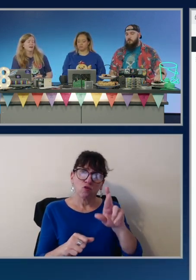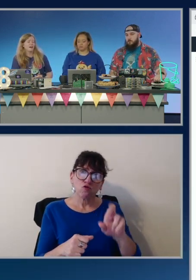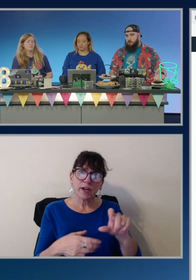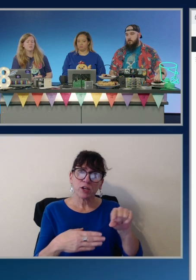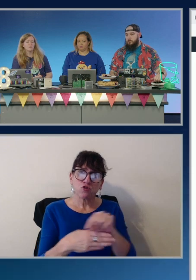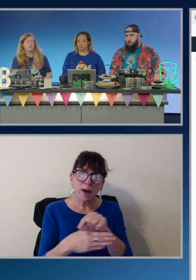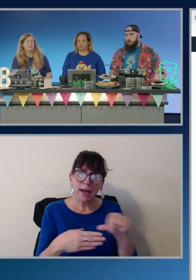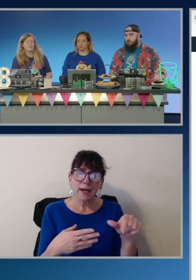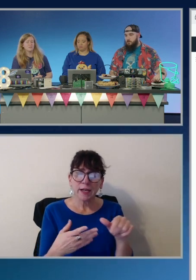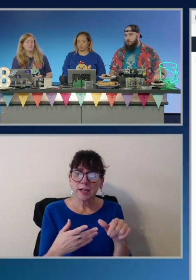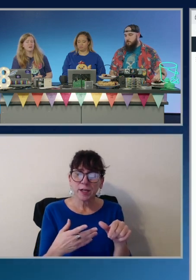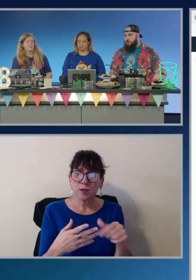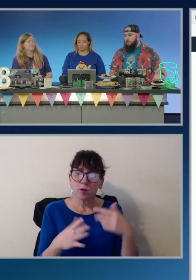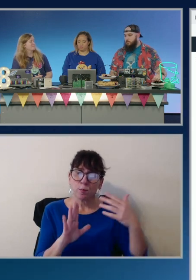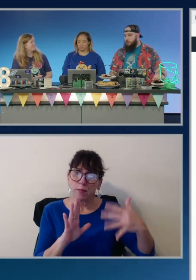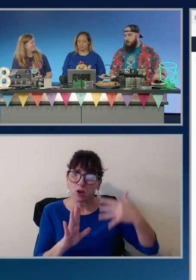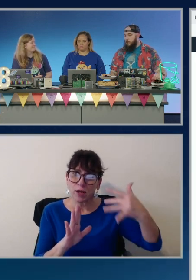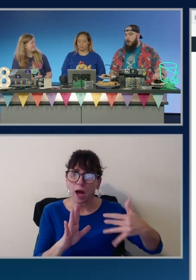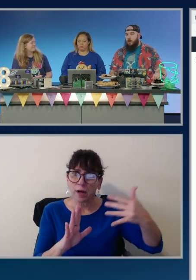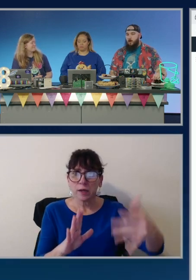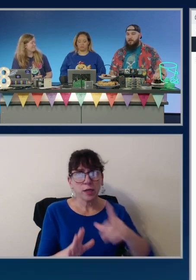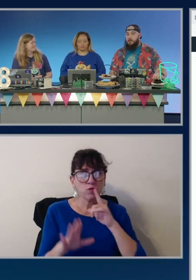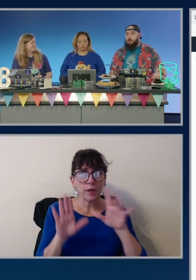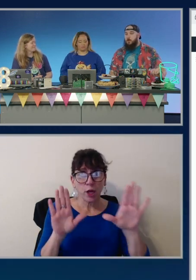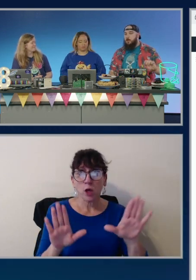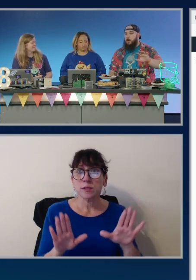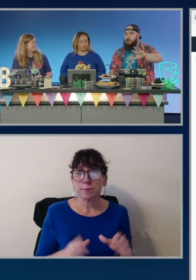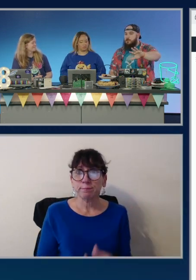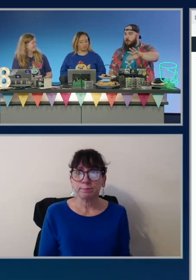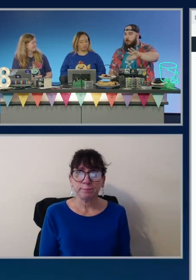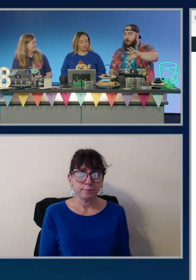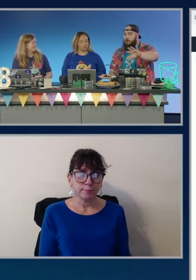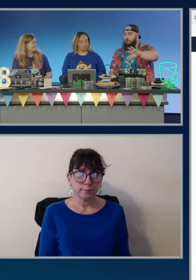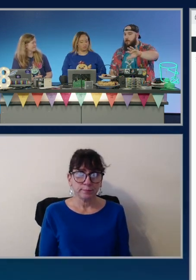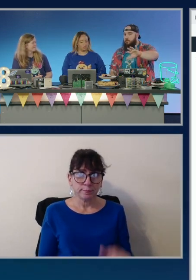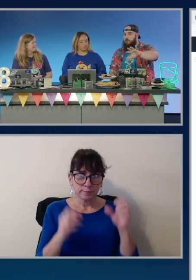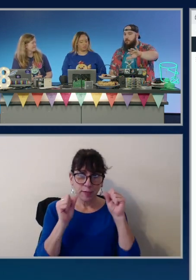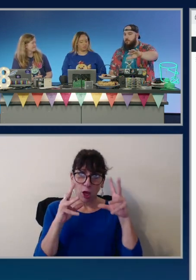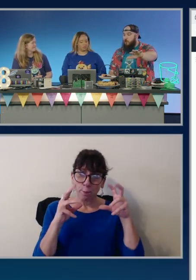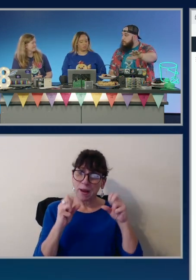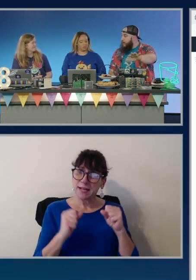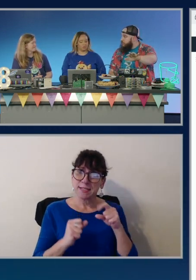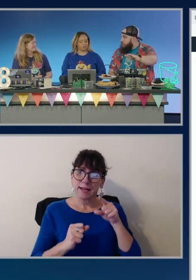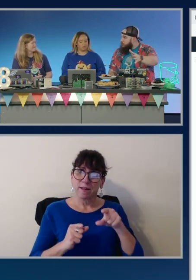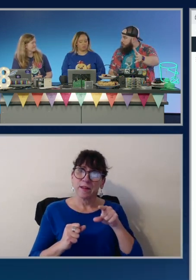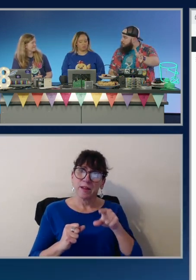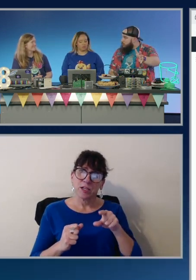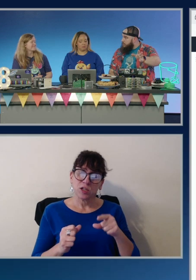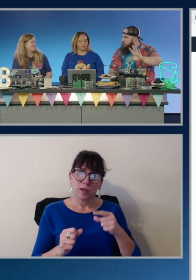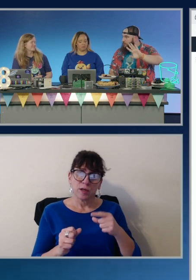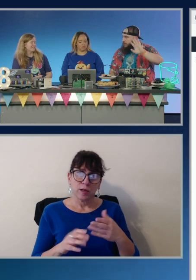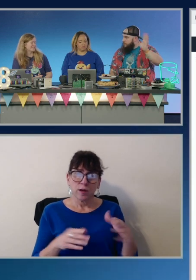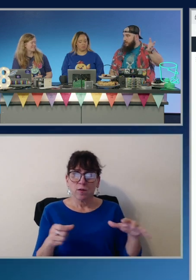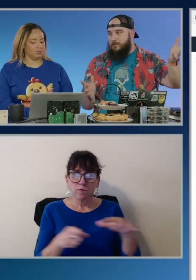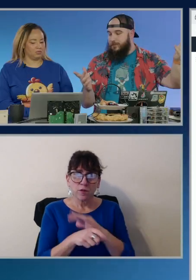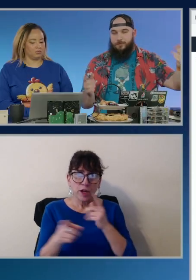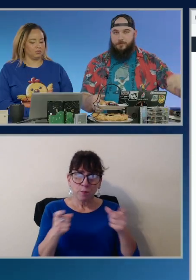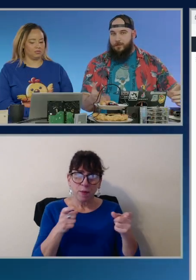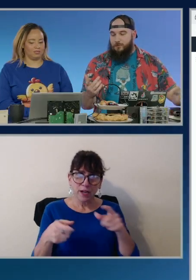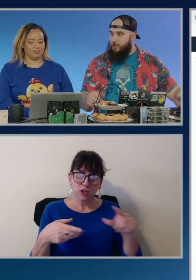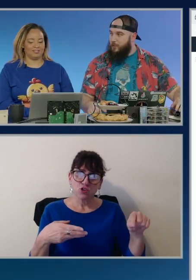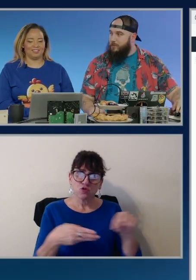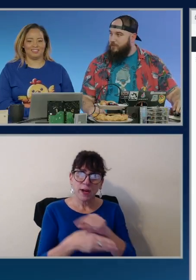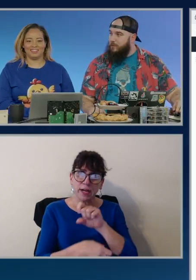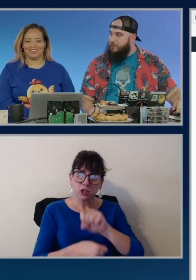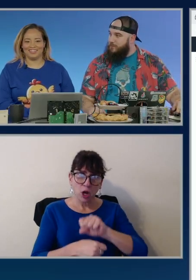periodically. So it's really awesome. Amazing. So now these are all kind of fully managed training jobs, right? So you don't have to,